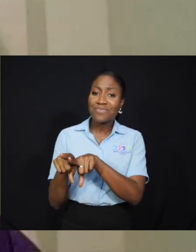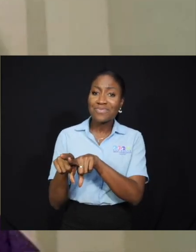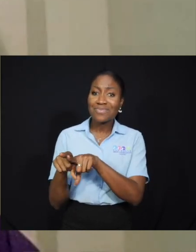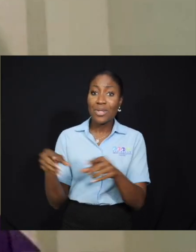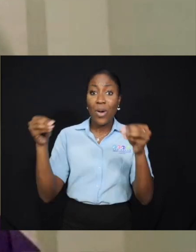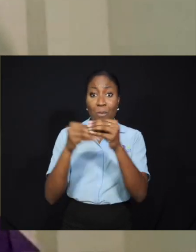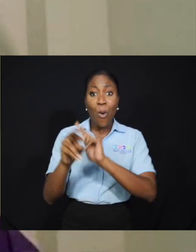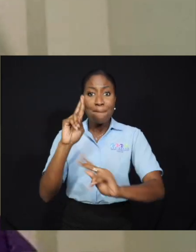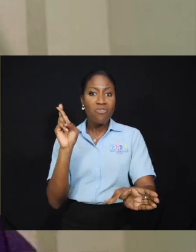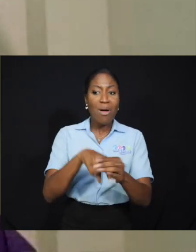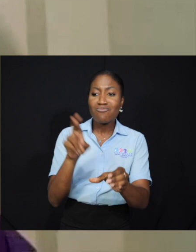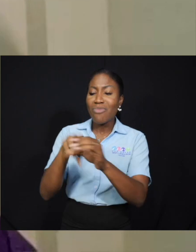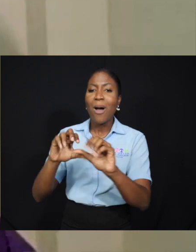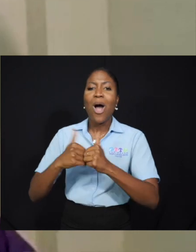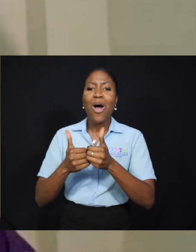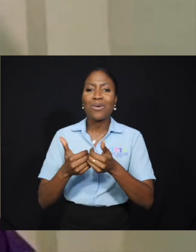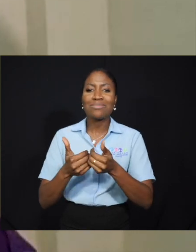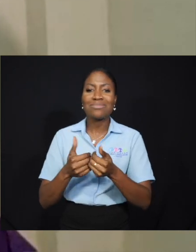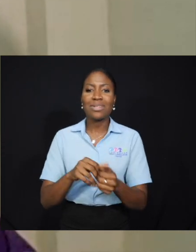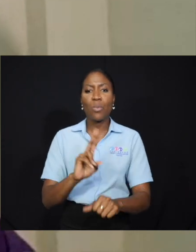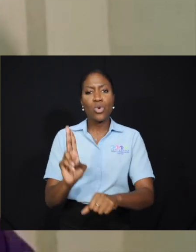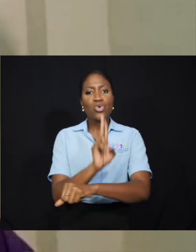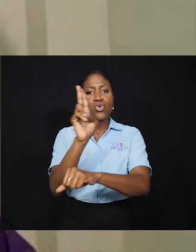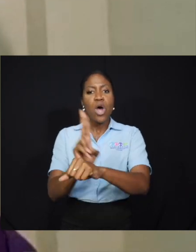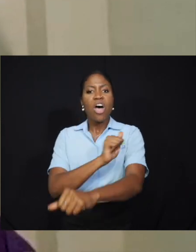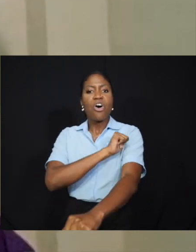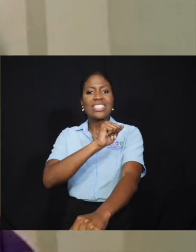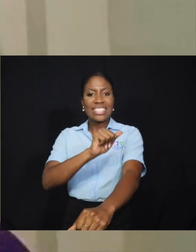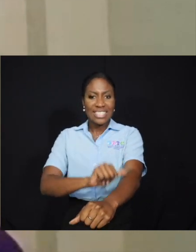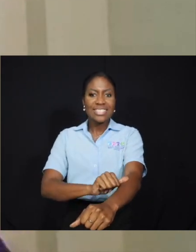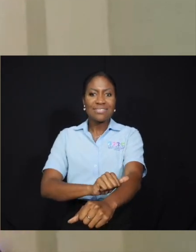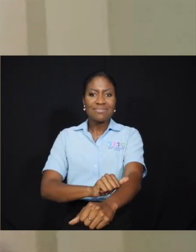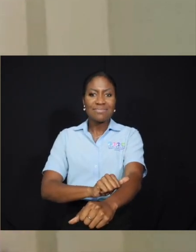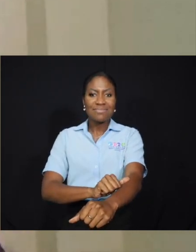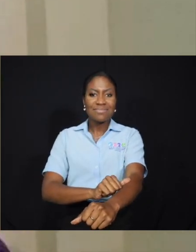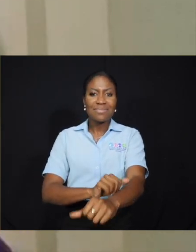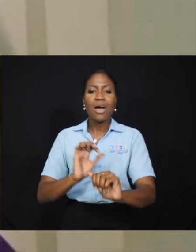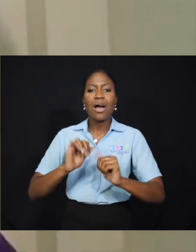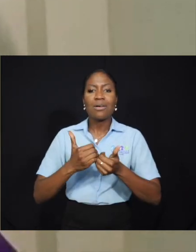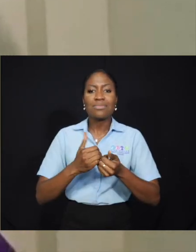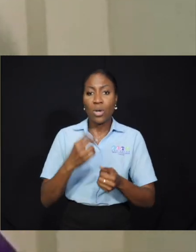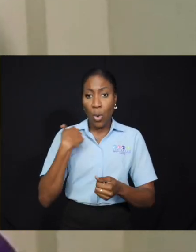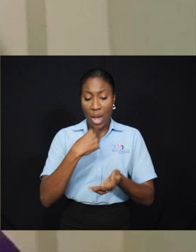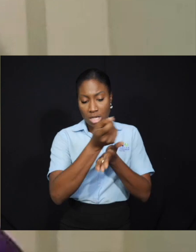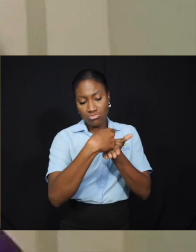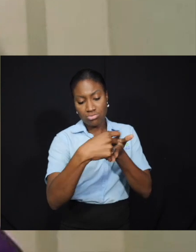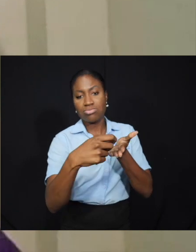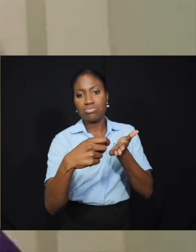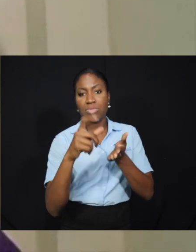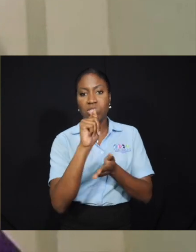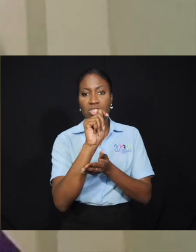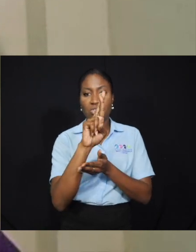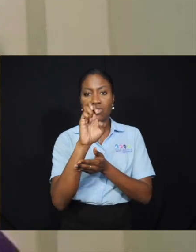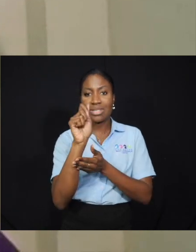also increase our membership through authorities, and that authority is one that's vested in us by